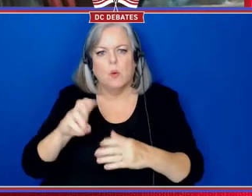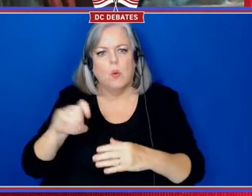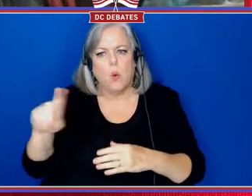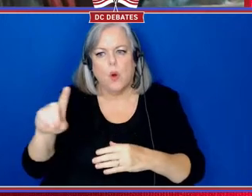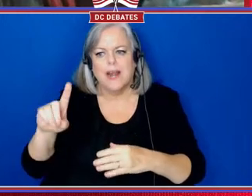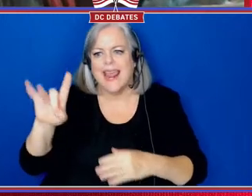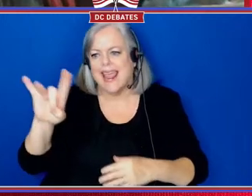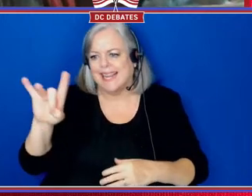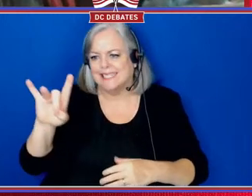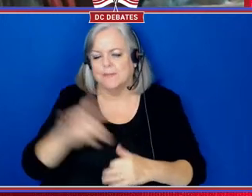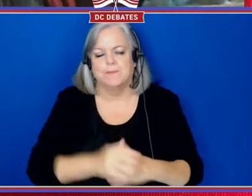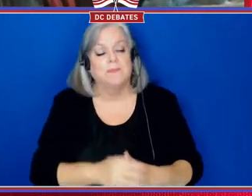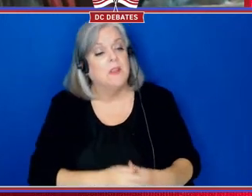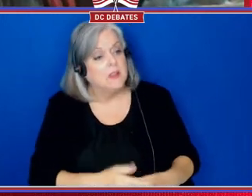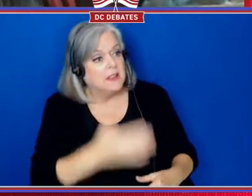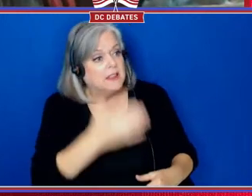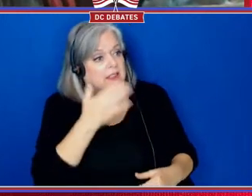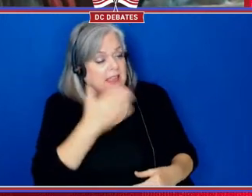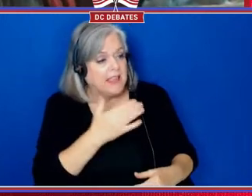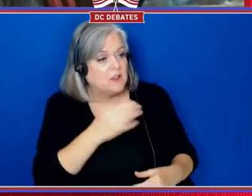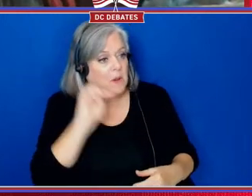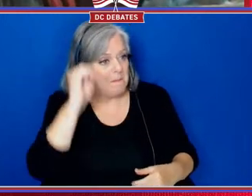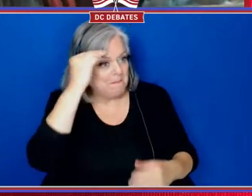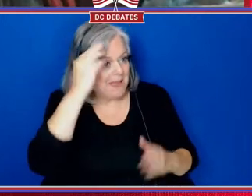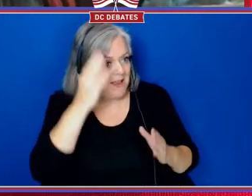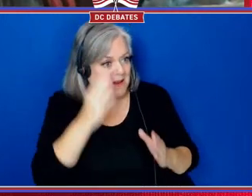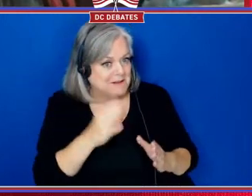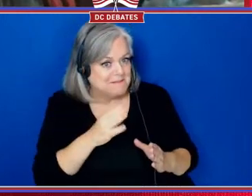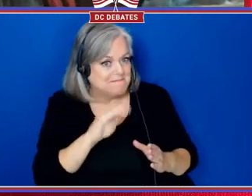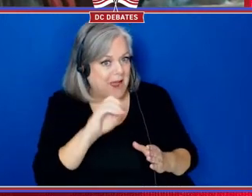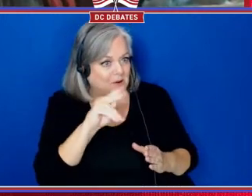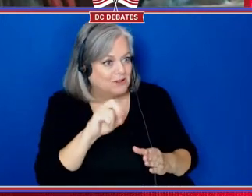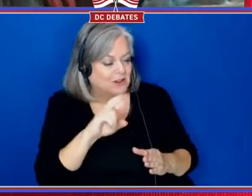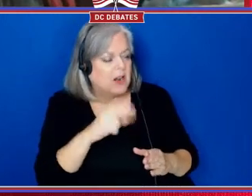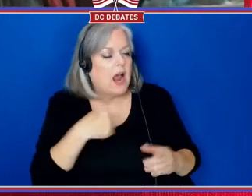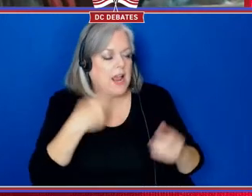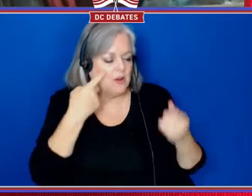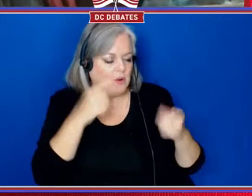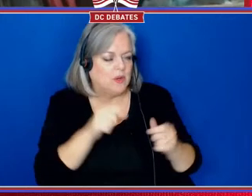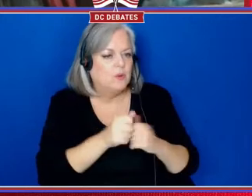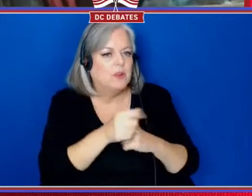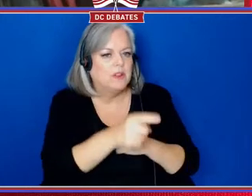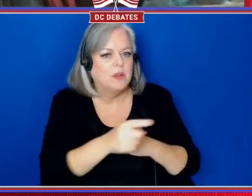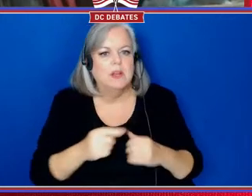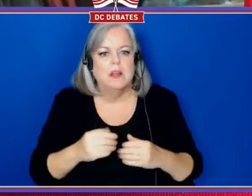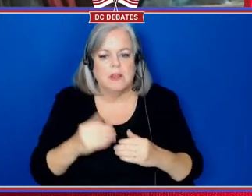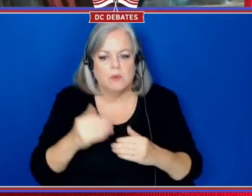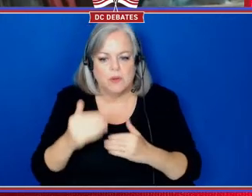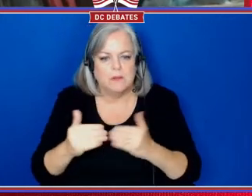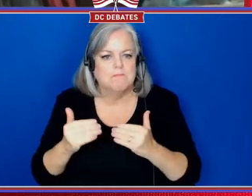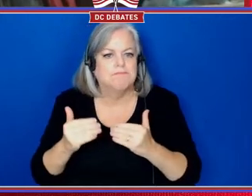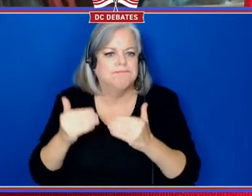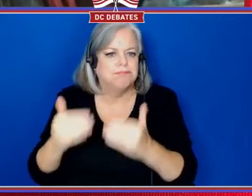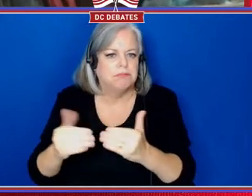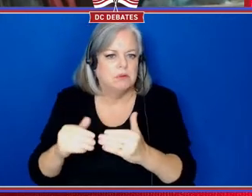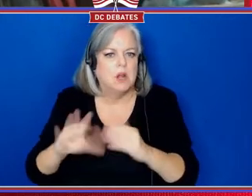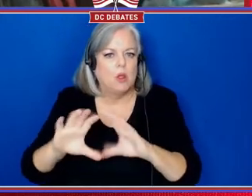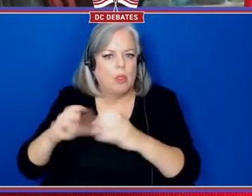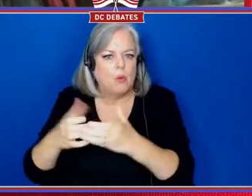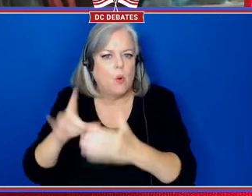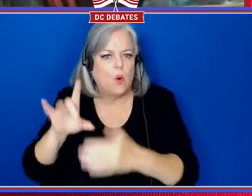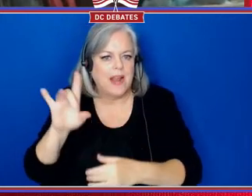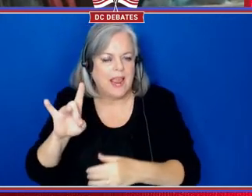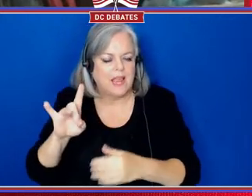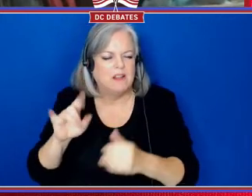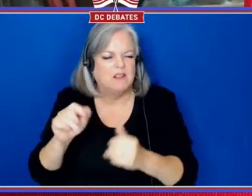Well, thank you, Mayor Bowser. I agree with you that we've moved the needle in Ward 8 in regards to construction projects. I